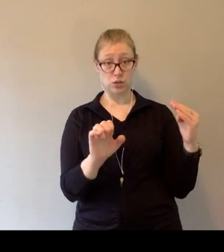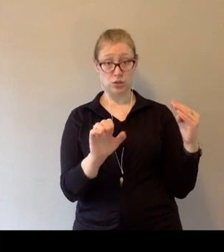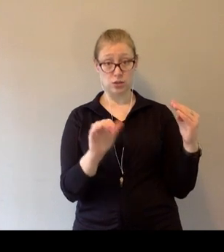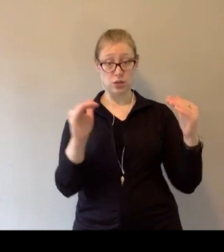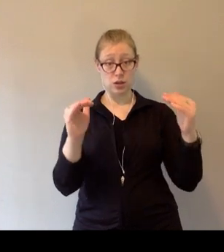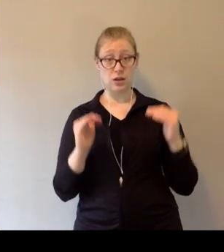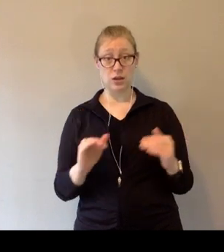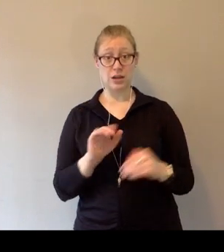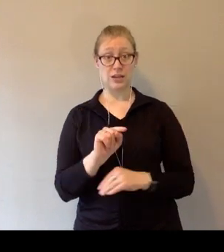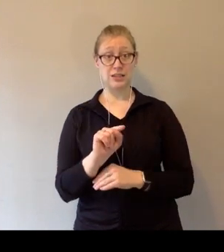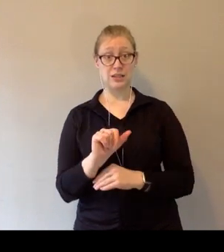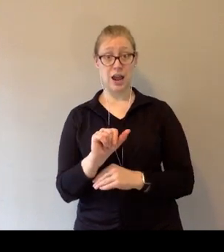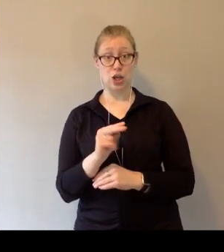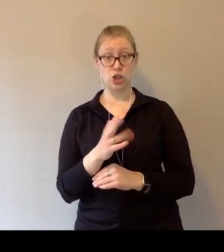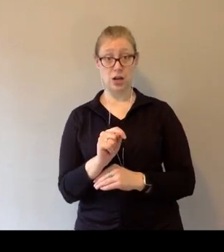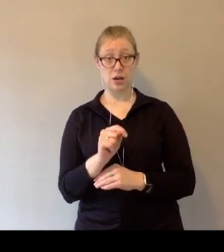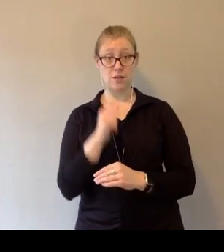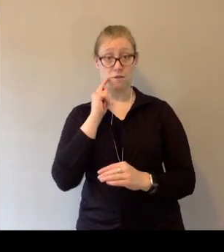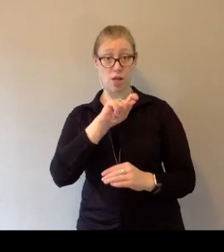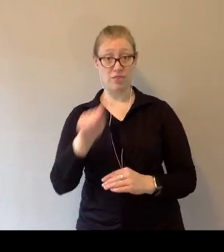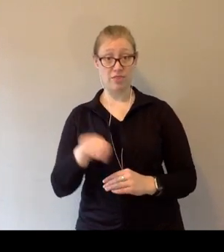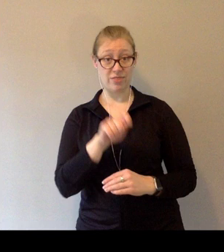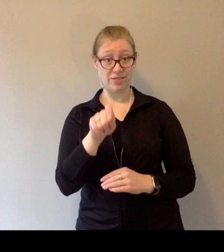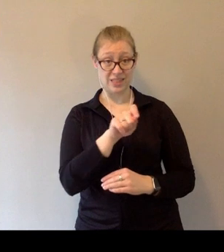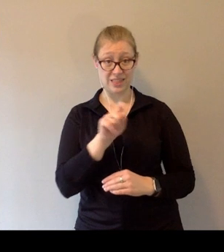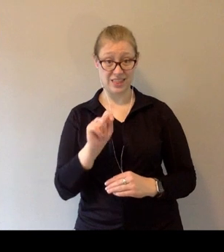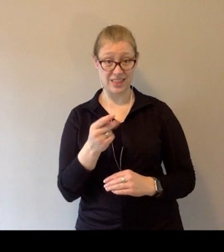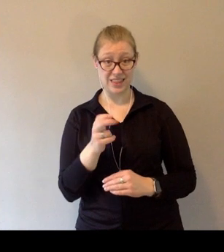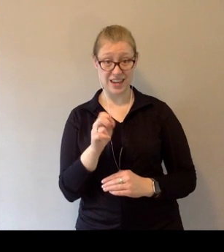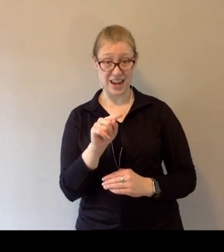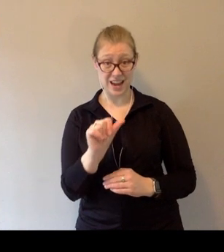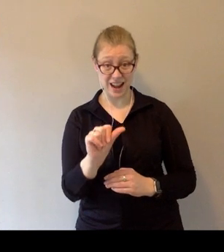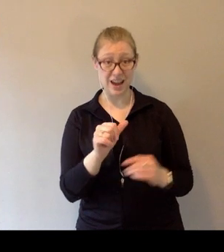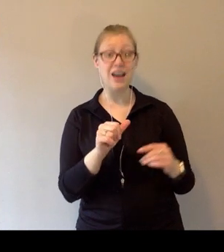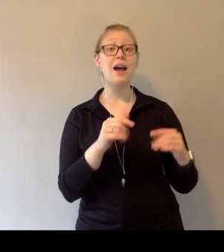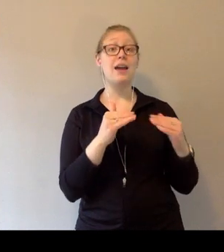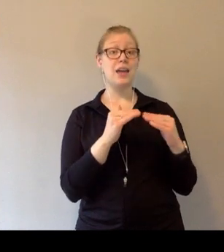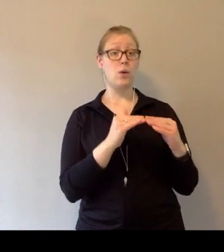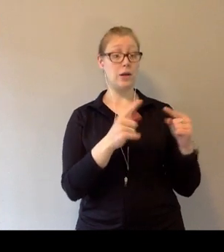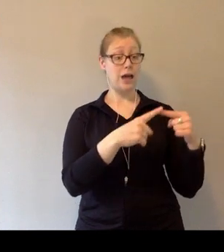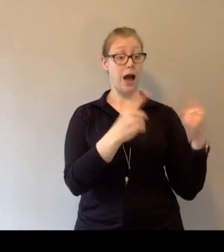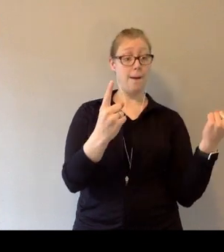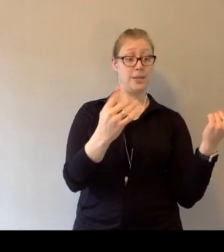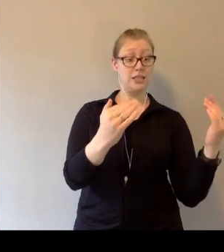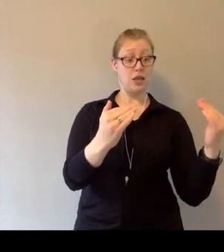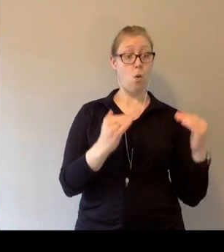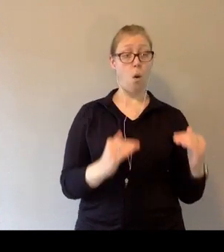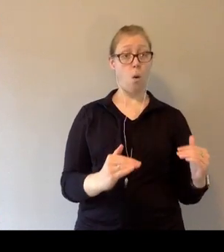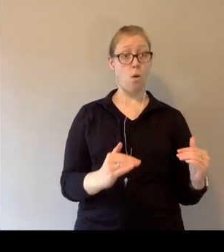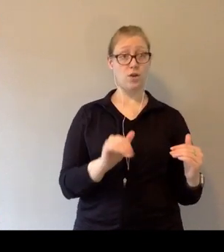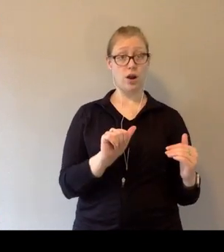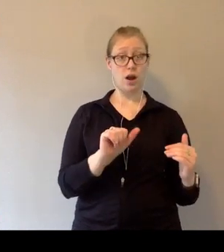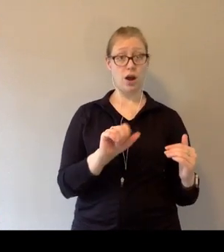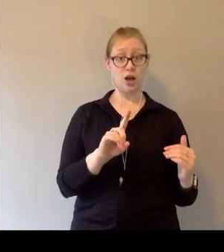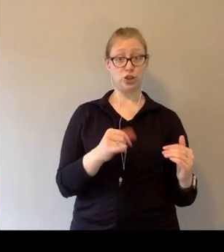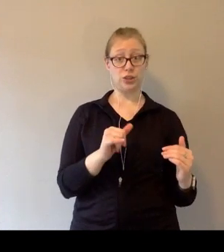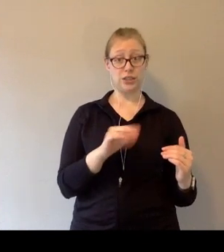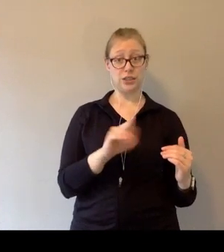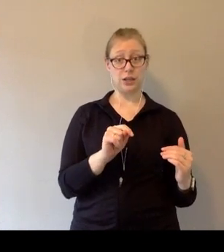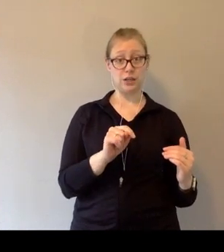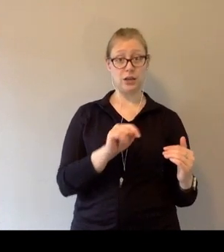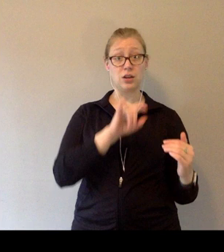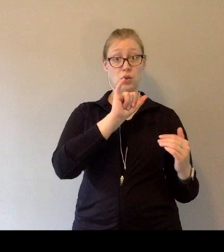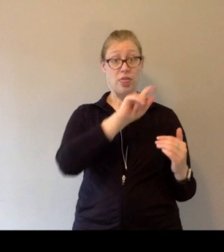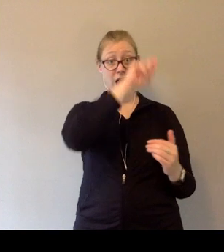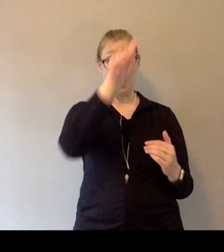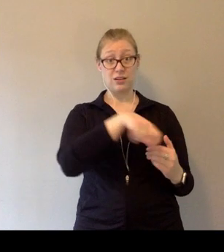equals opposite over adjacent. So that might be like something that you would have in your notes to remind you. And what is